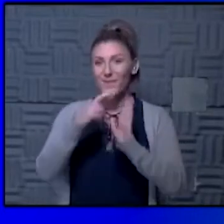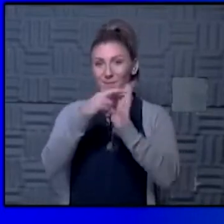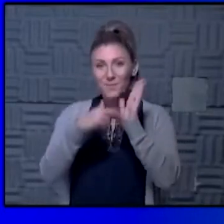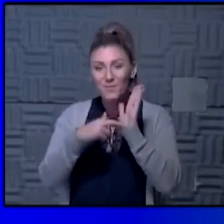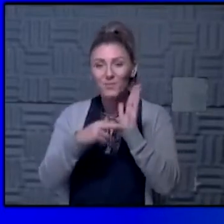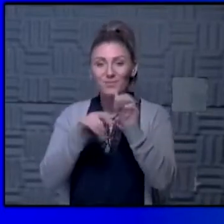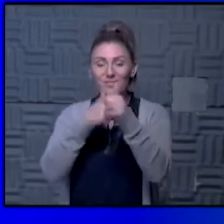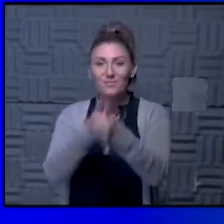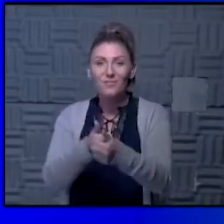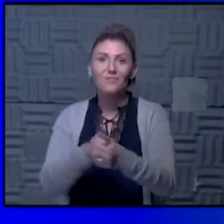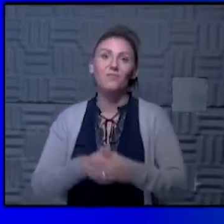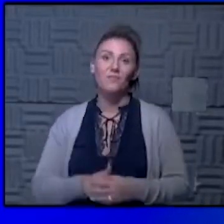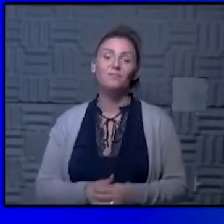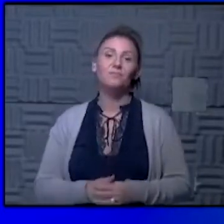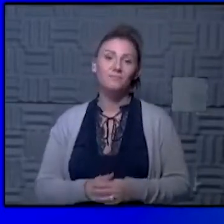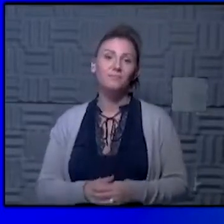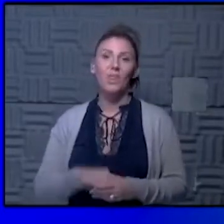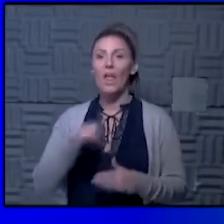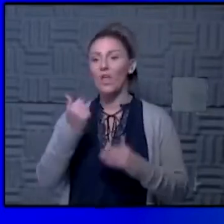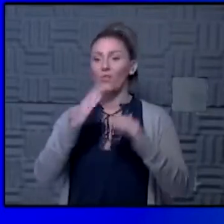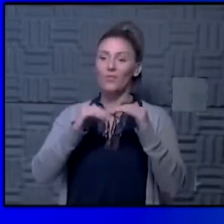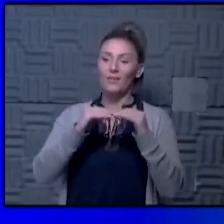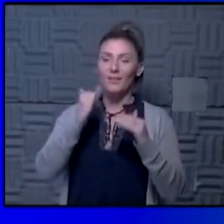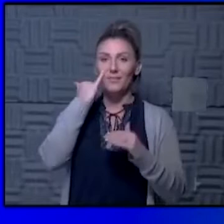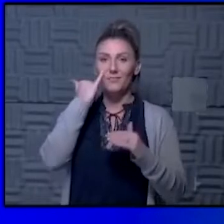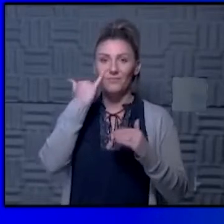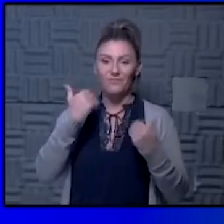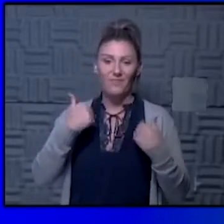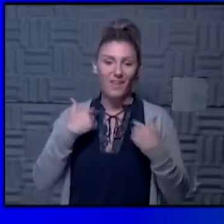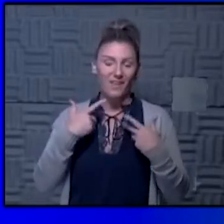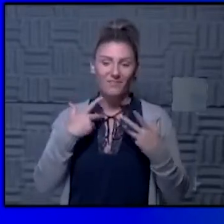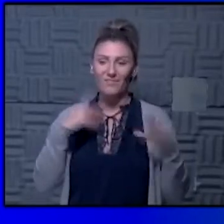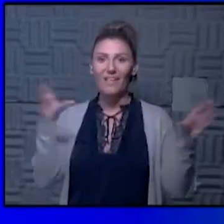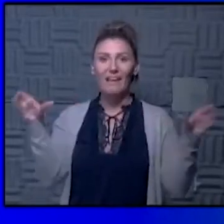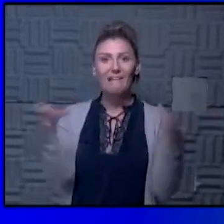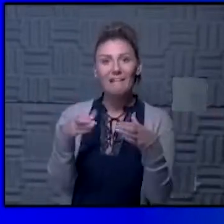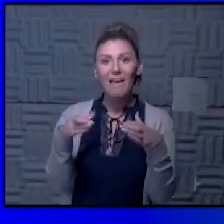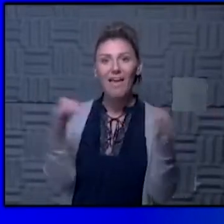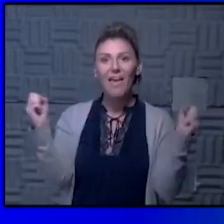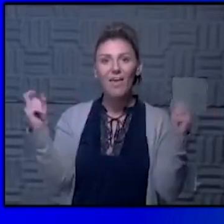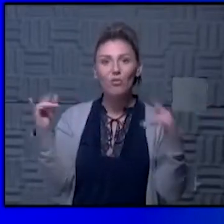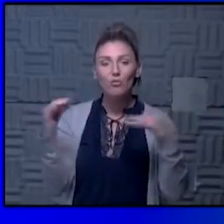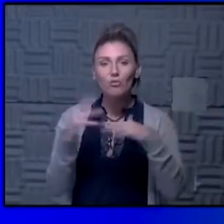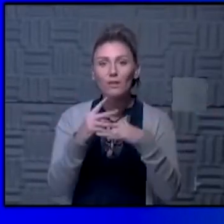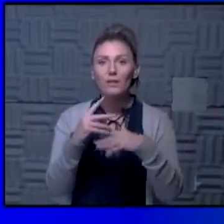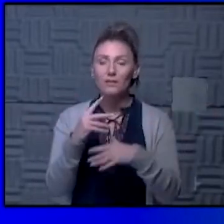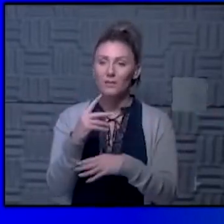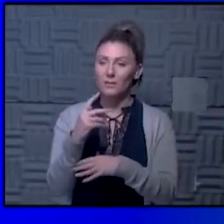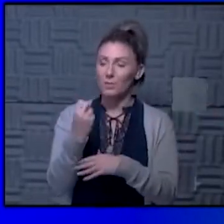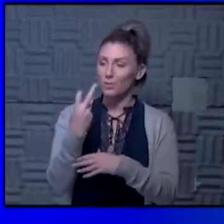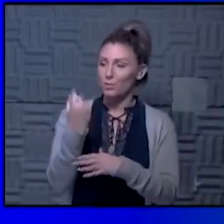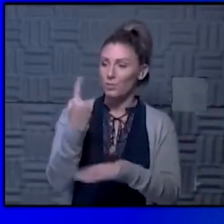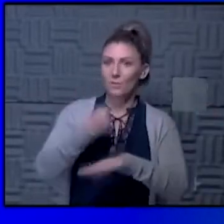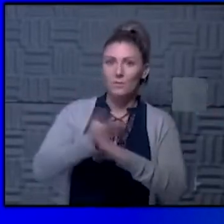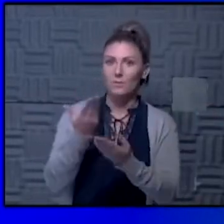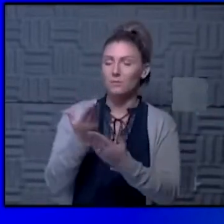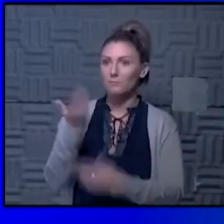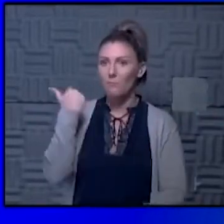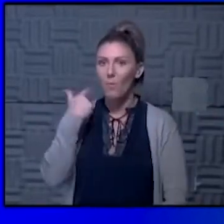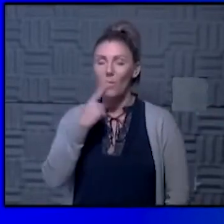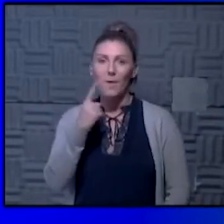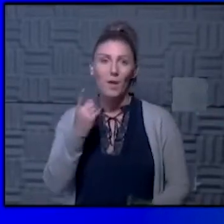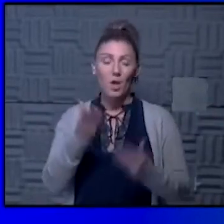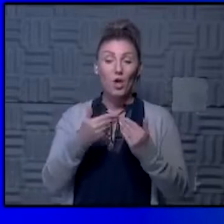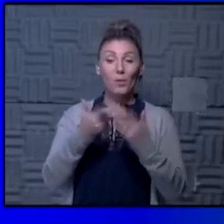to go by, rather than just if you were at a gathering 12 days ago and you're almost up with